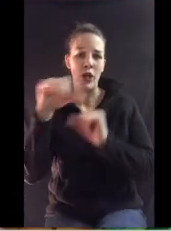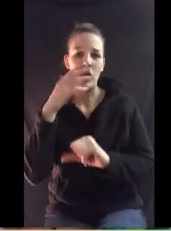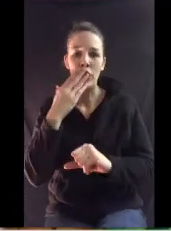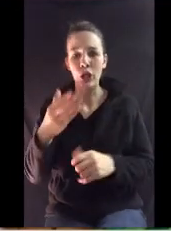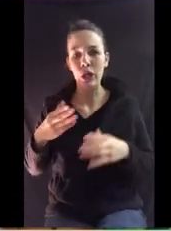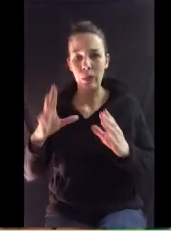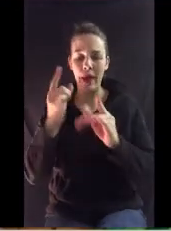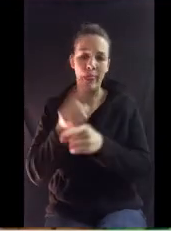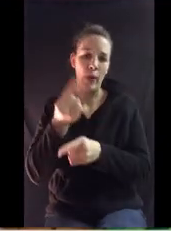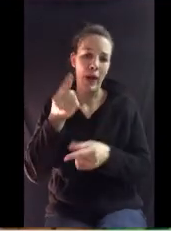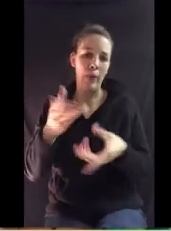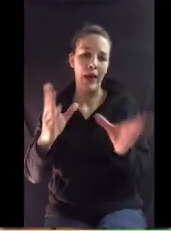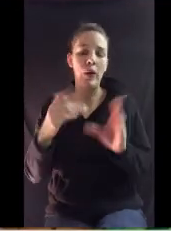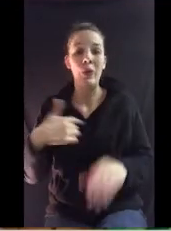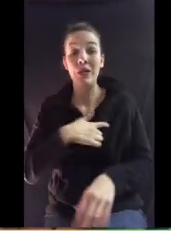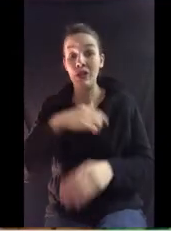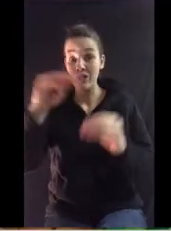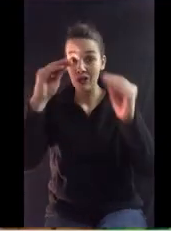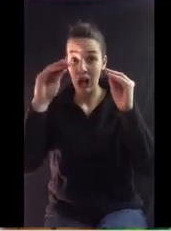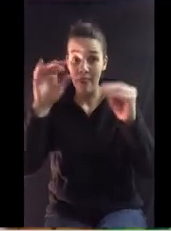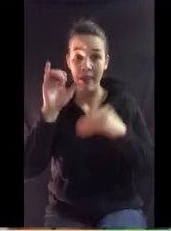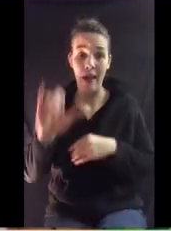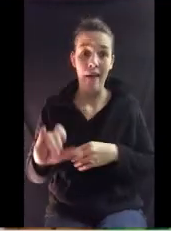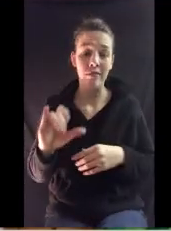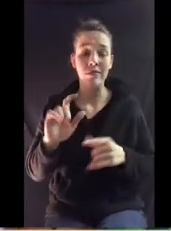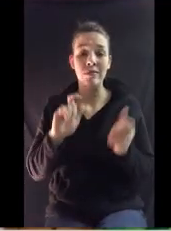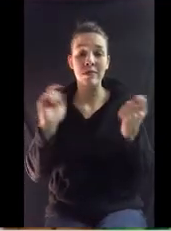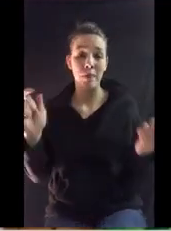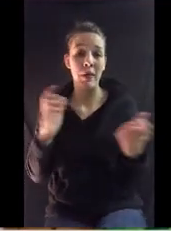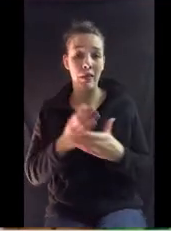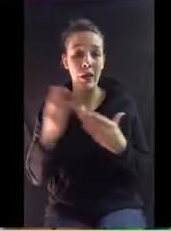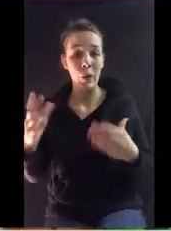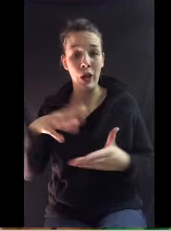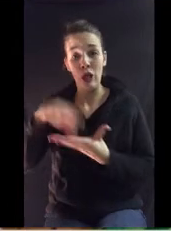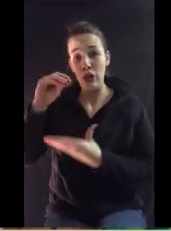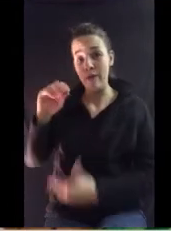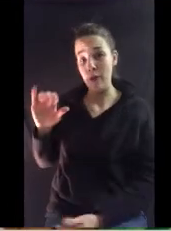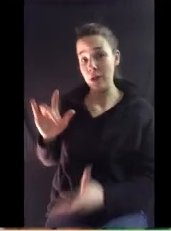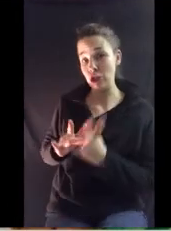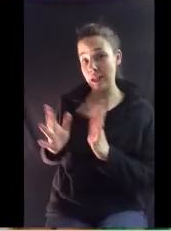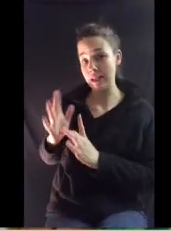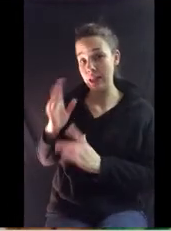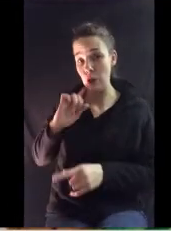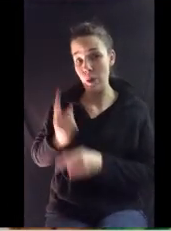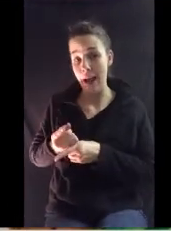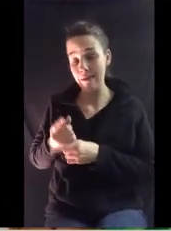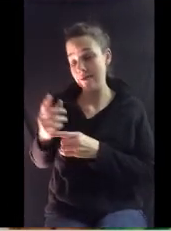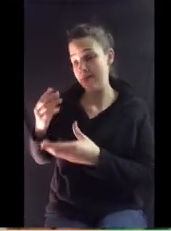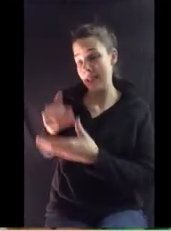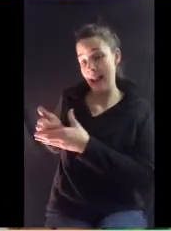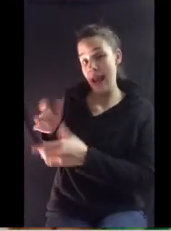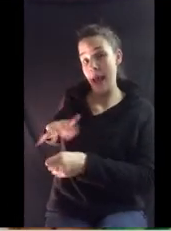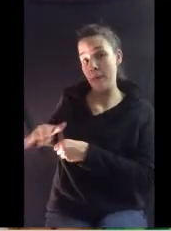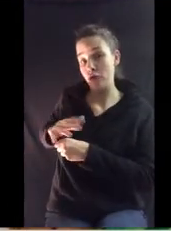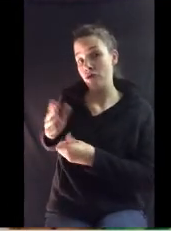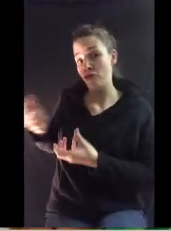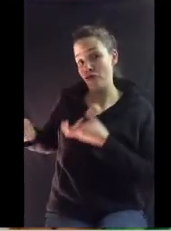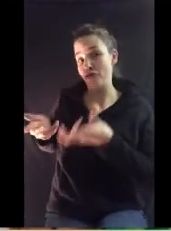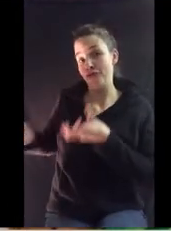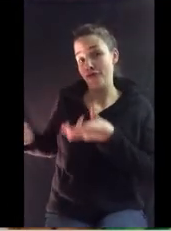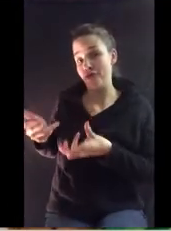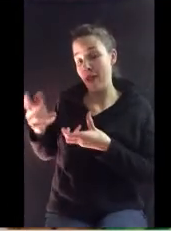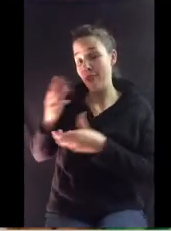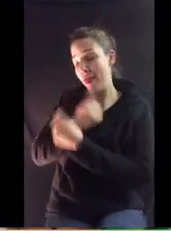in a good way, in the right way. And that's what we're taught largely. That's why we learn from Jesus, right? To treat